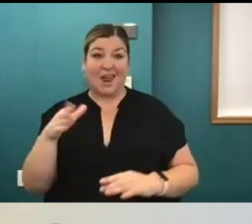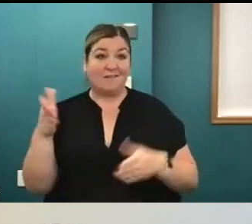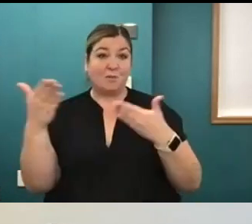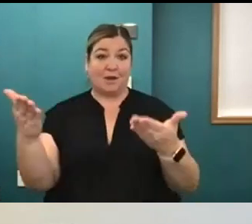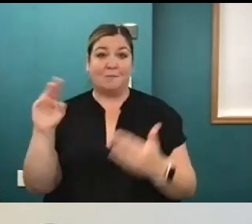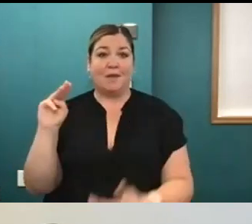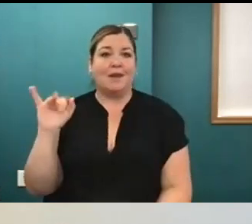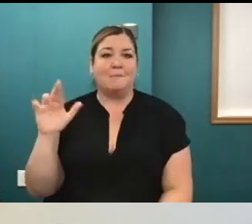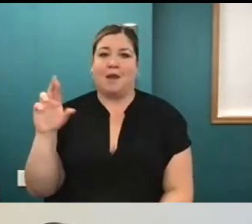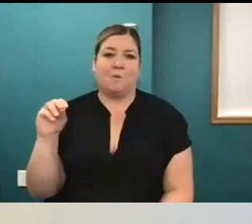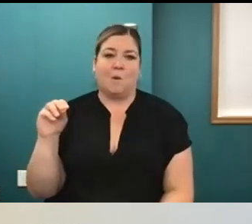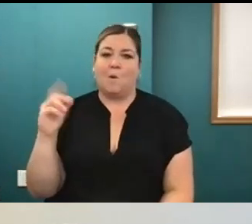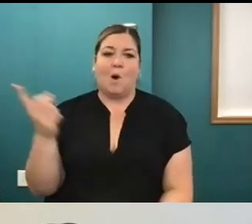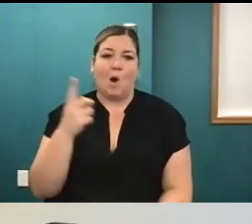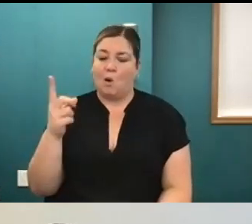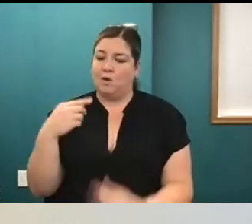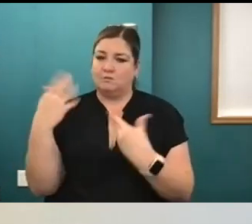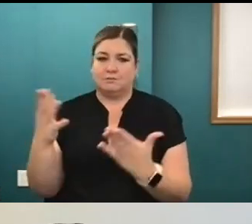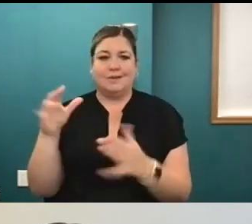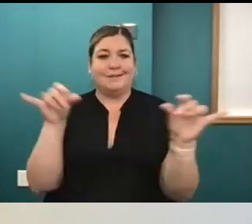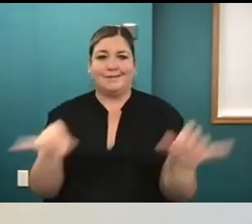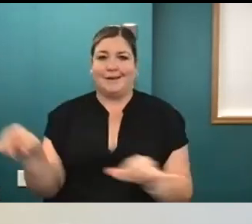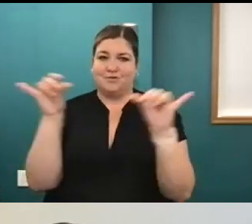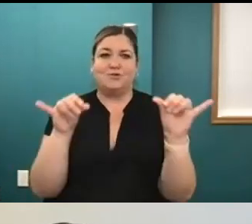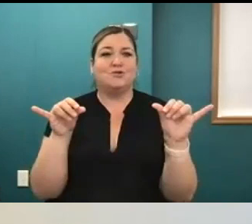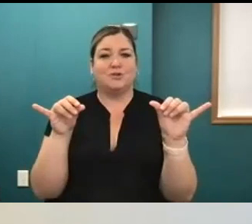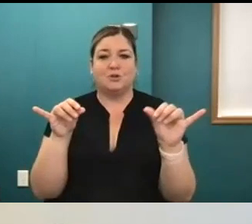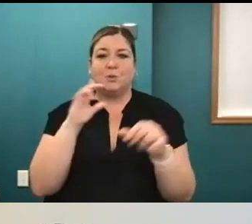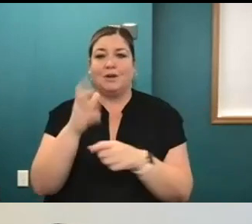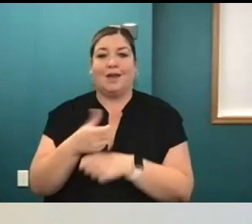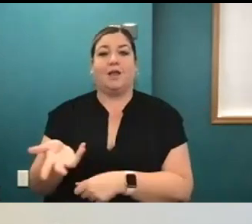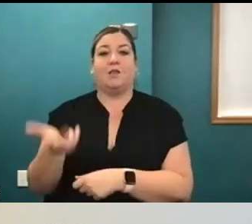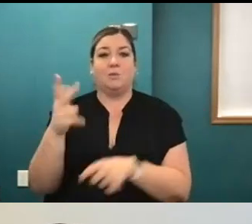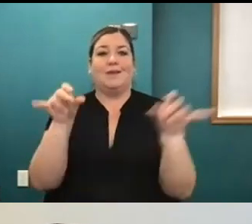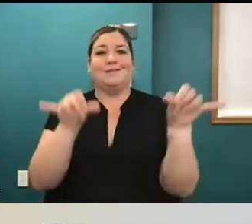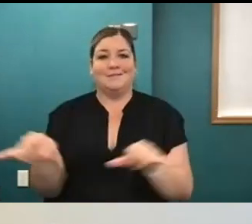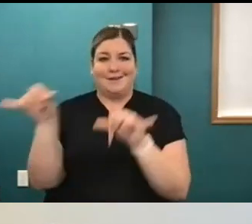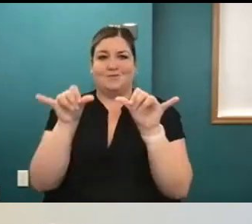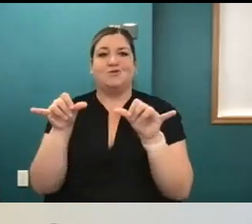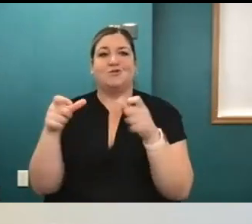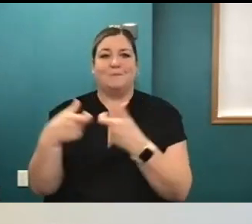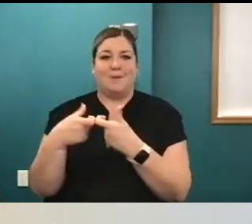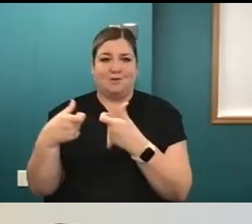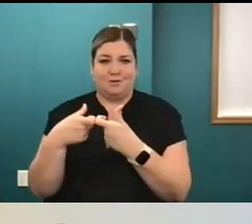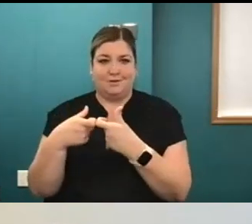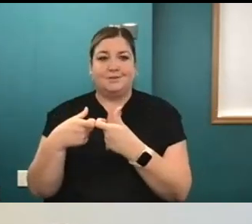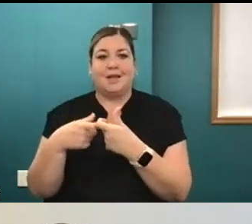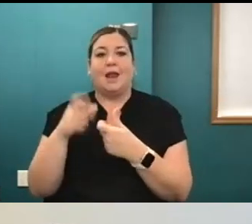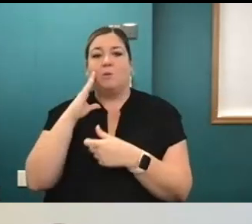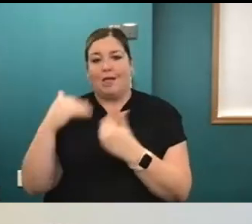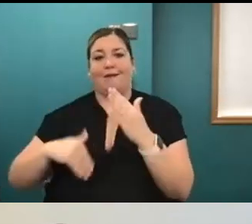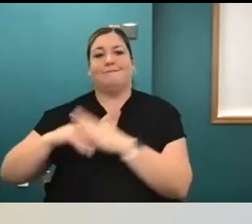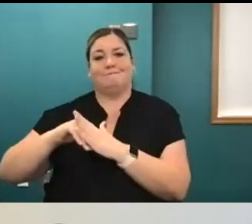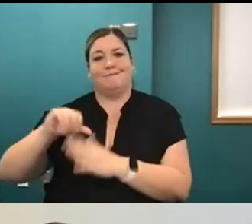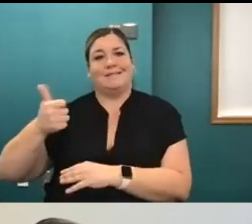We typically recommend 3 standard. So they're going to get 3 standard batteries, and that each of those is going to have that 9 to 10 hour battery